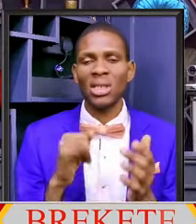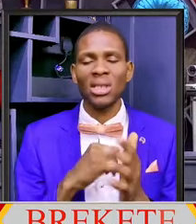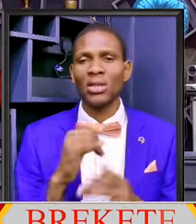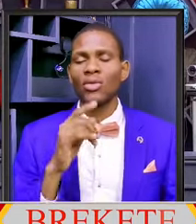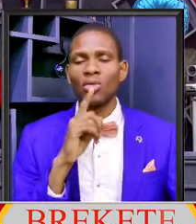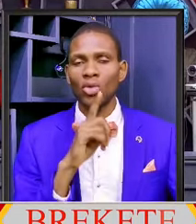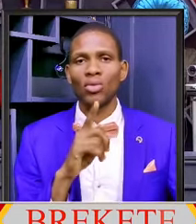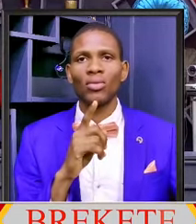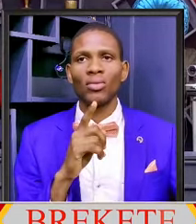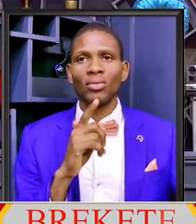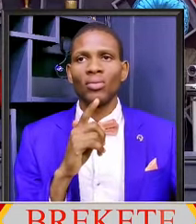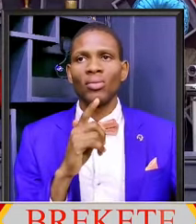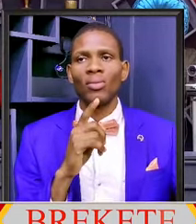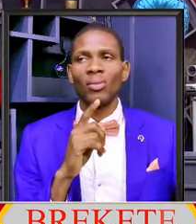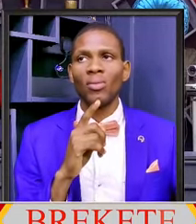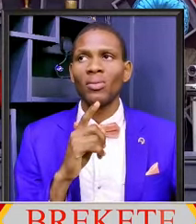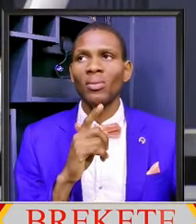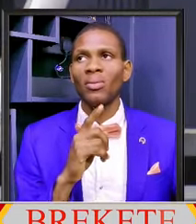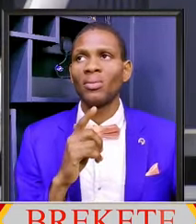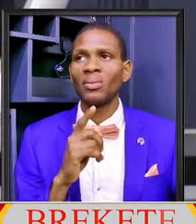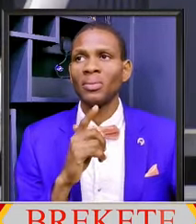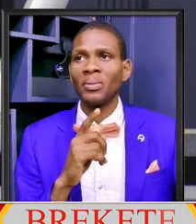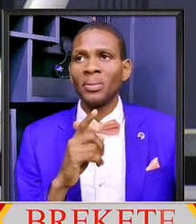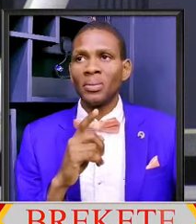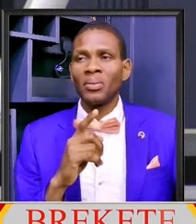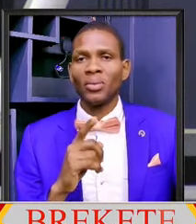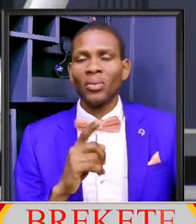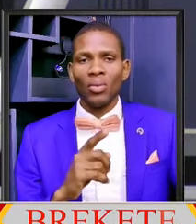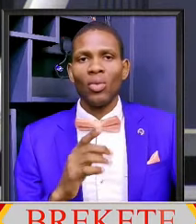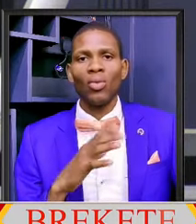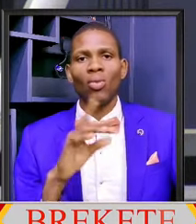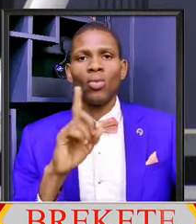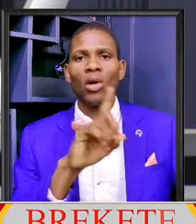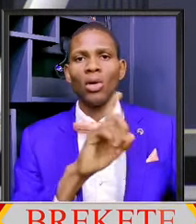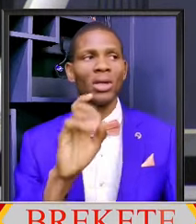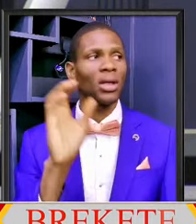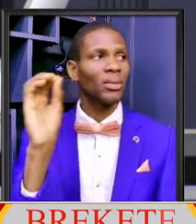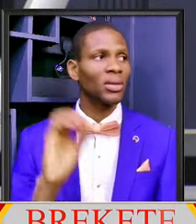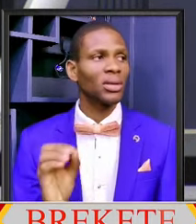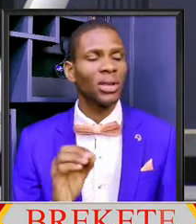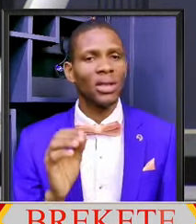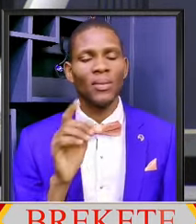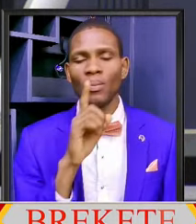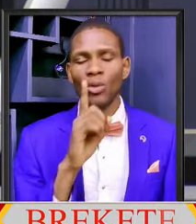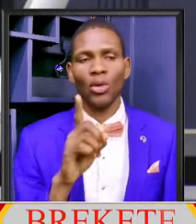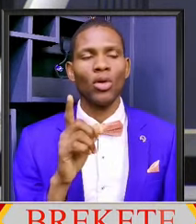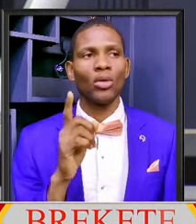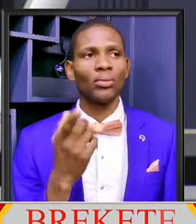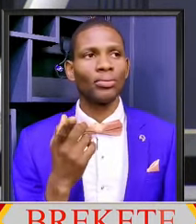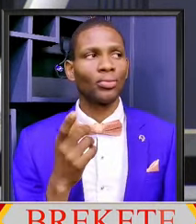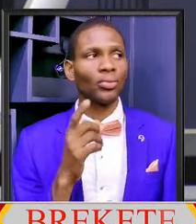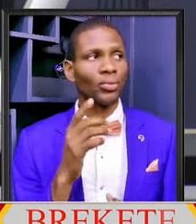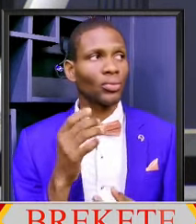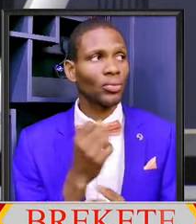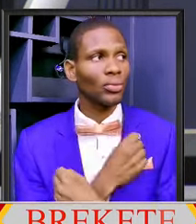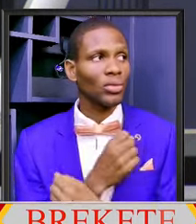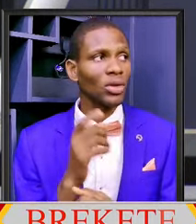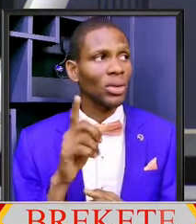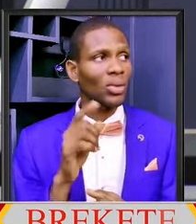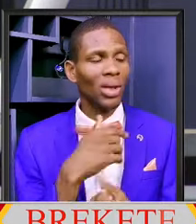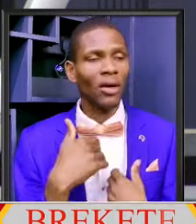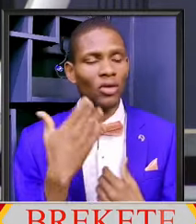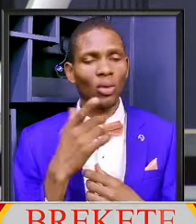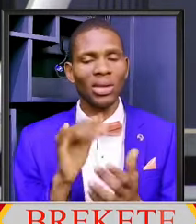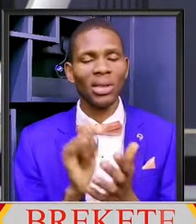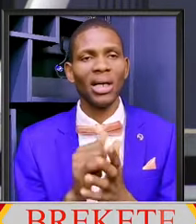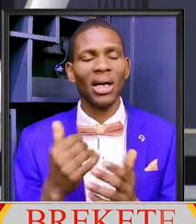love. 110% pure pumping power love. We get somebody we never call for in a long time.